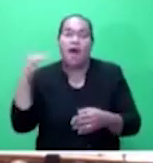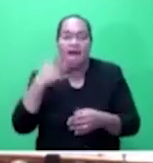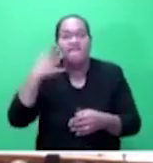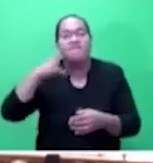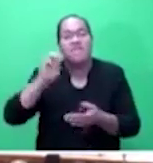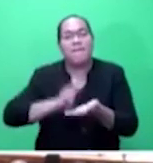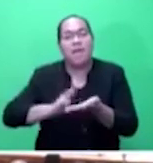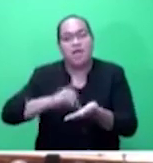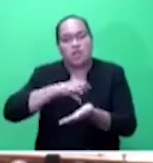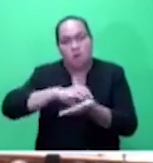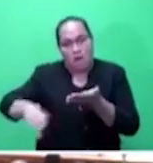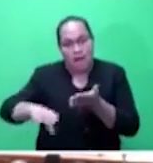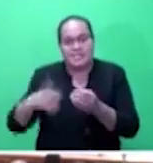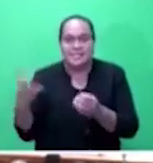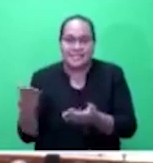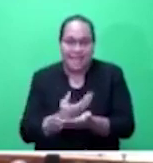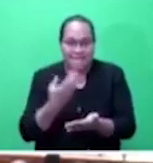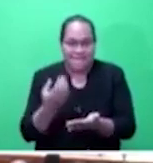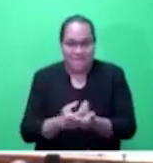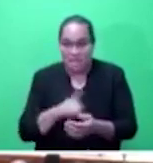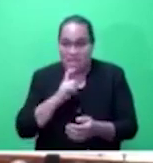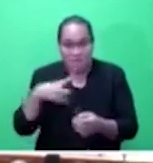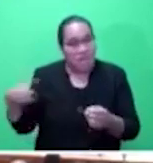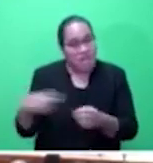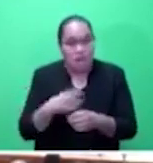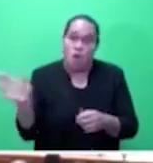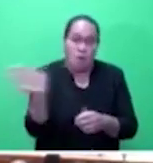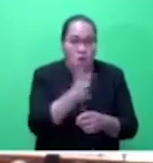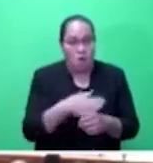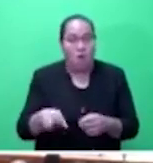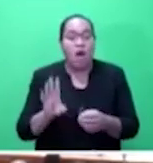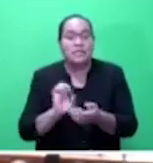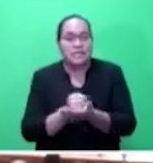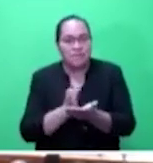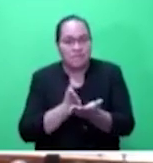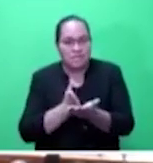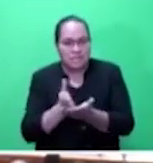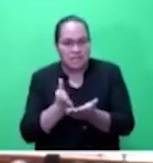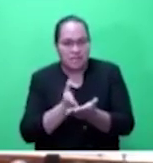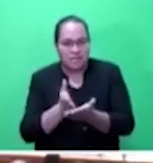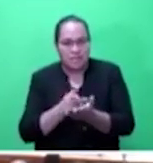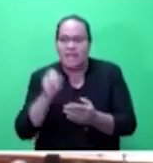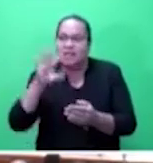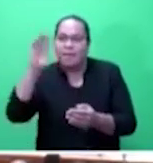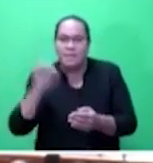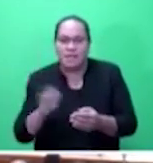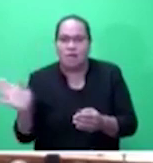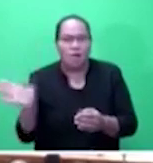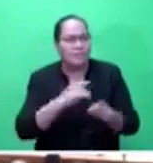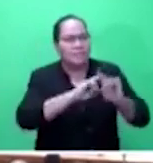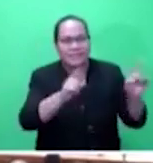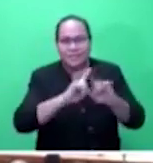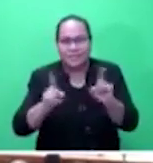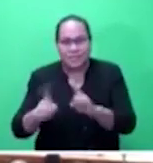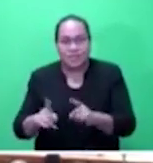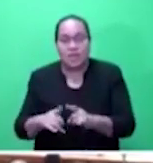savings. If we cut all the salaries of all the civil servants by 10%, all the statutory bodies, all government entities,